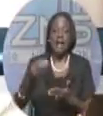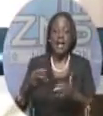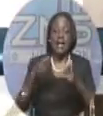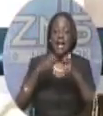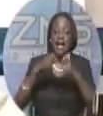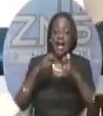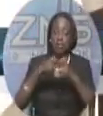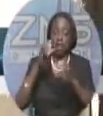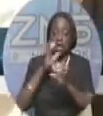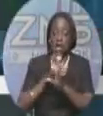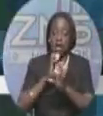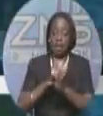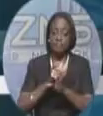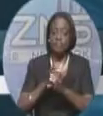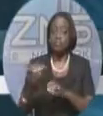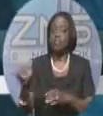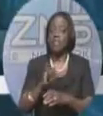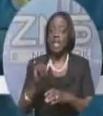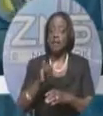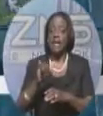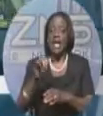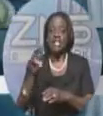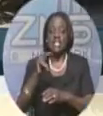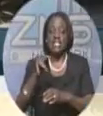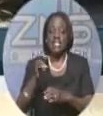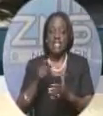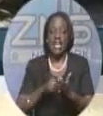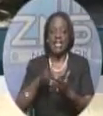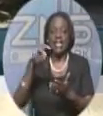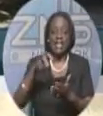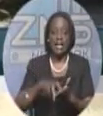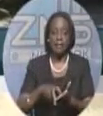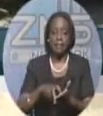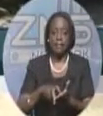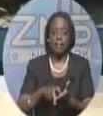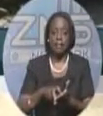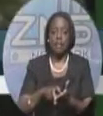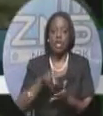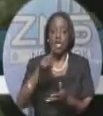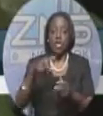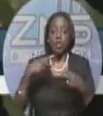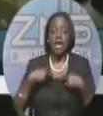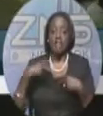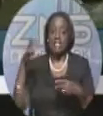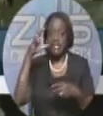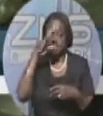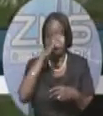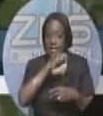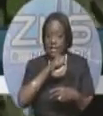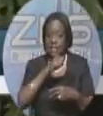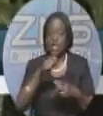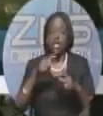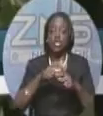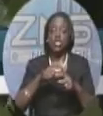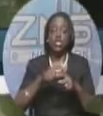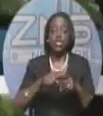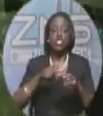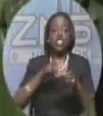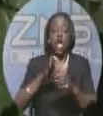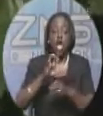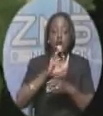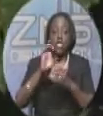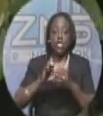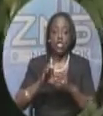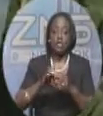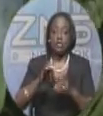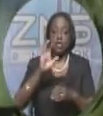the Nissan Leaf being offered by Easy Car Sales, well, you now have a public space to charge your vehicle. A charging facility